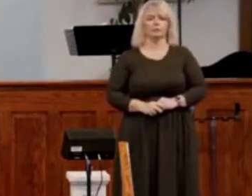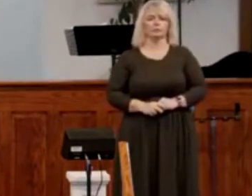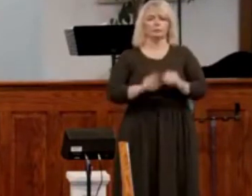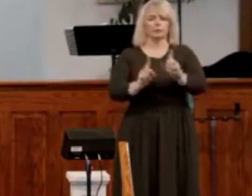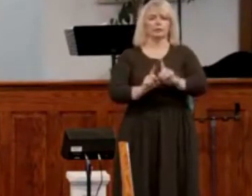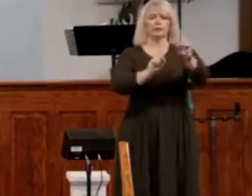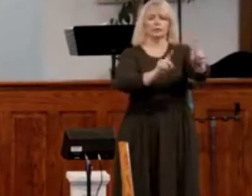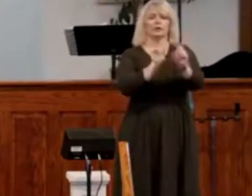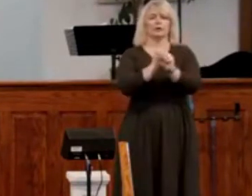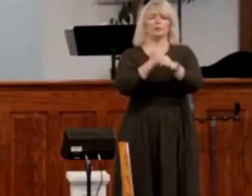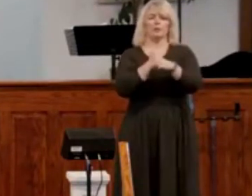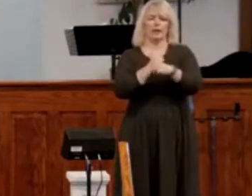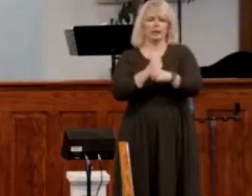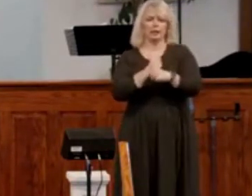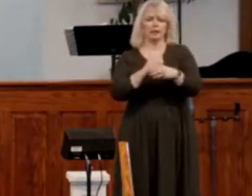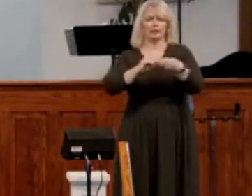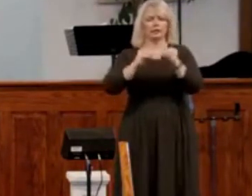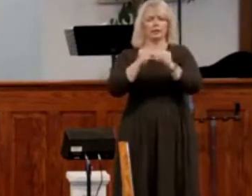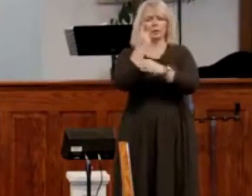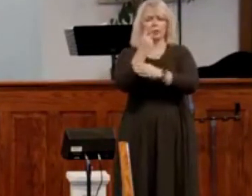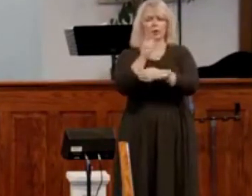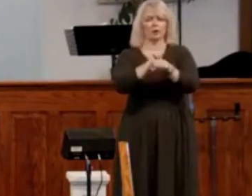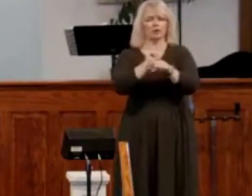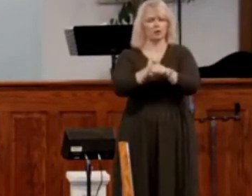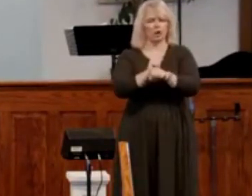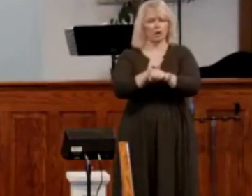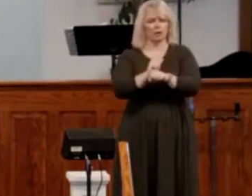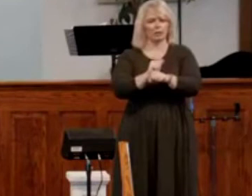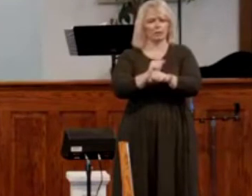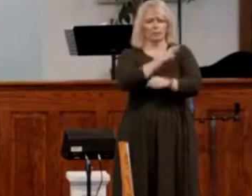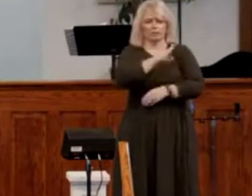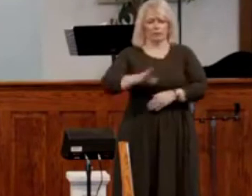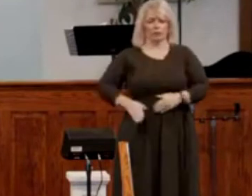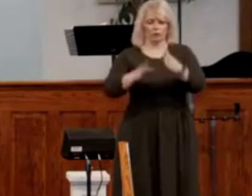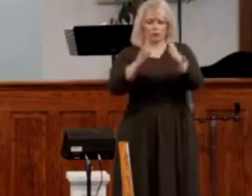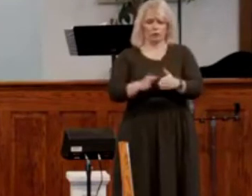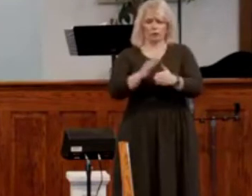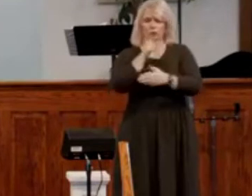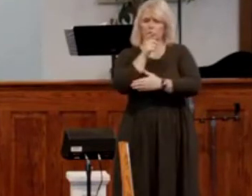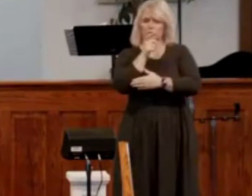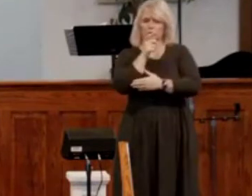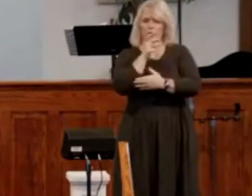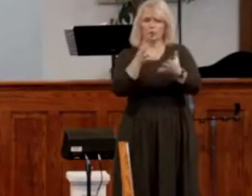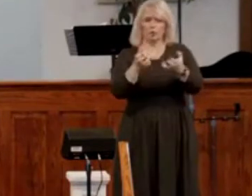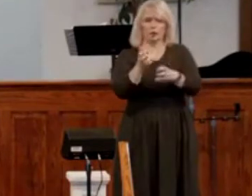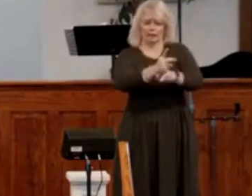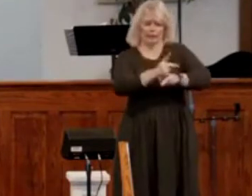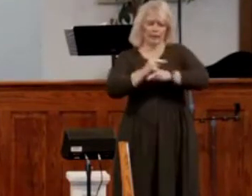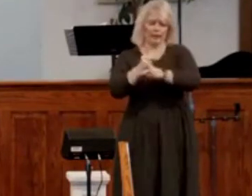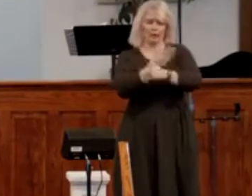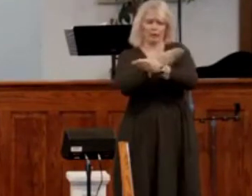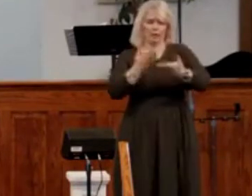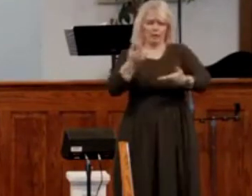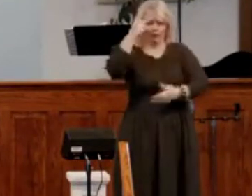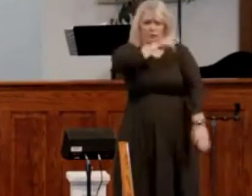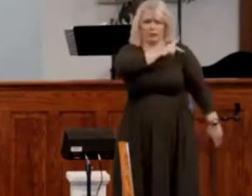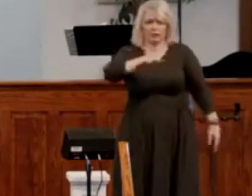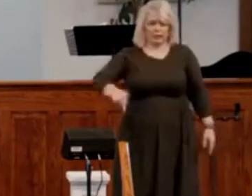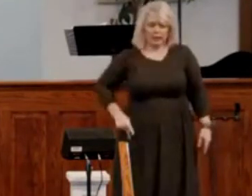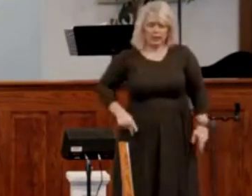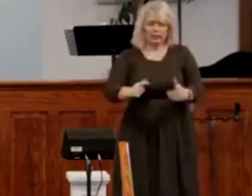Disciple making is the number one job of the image bearers of Christ who seek to steward for the king the life that he's given